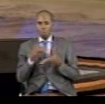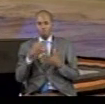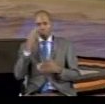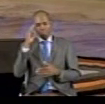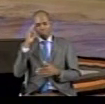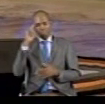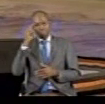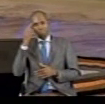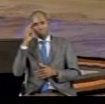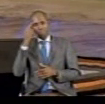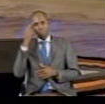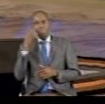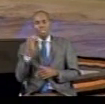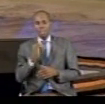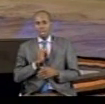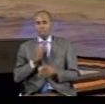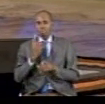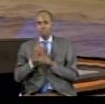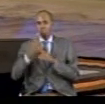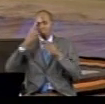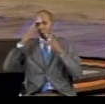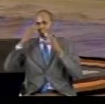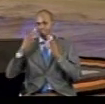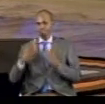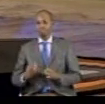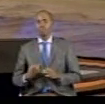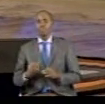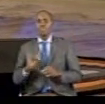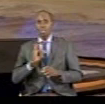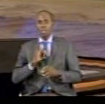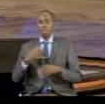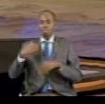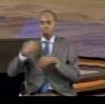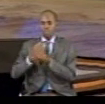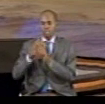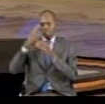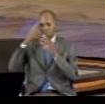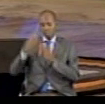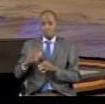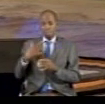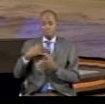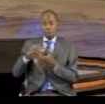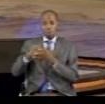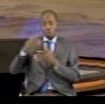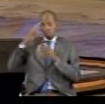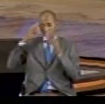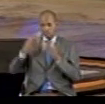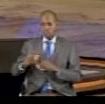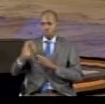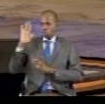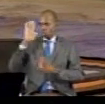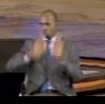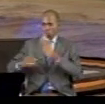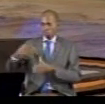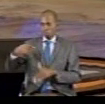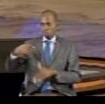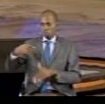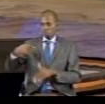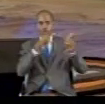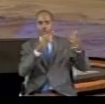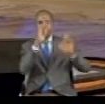I make a conclusion. And it's the conclusion that troubles me. It's not the person. It's not his